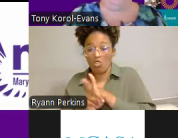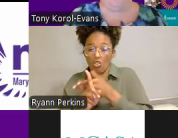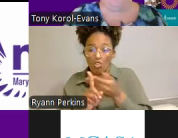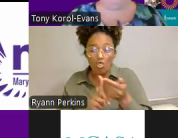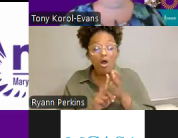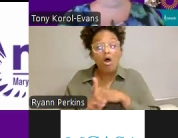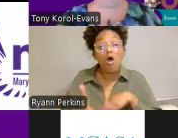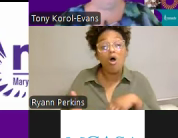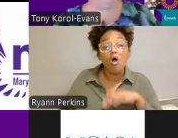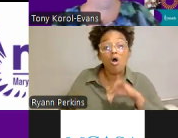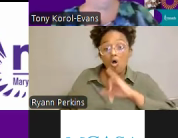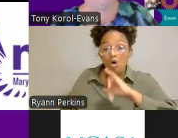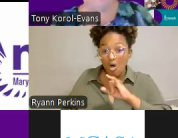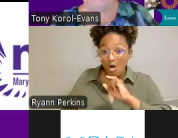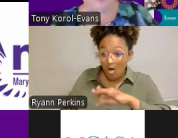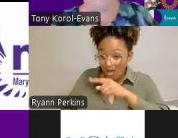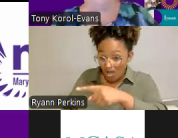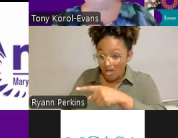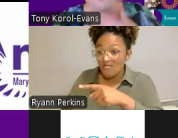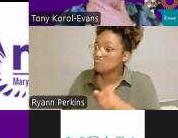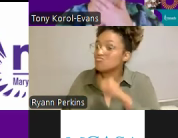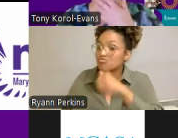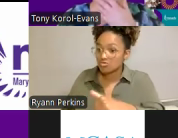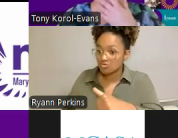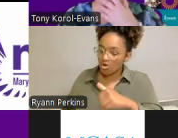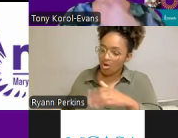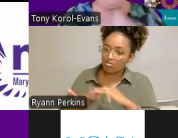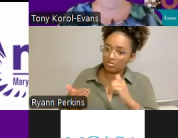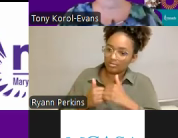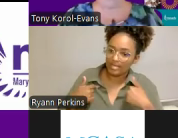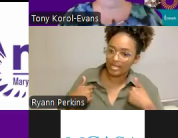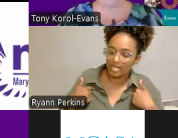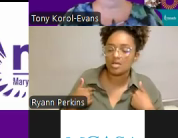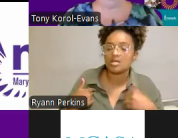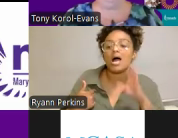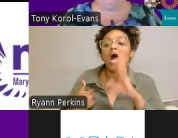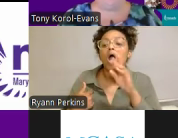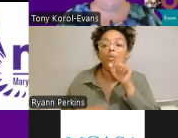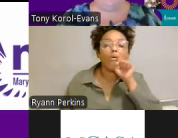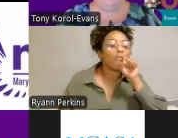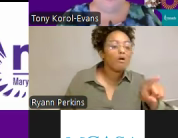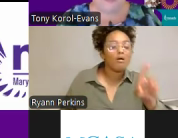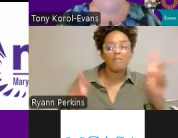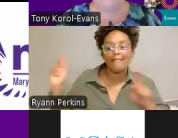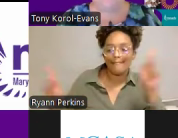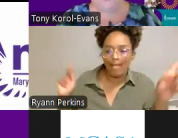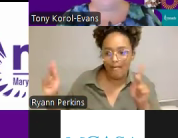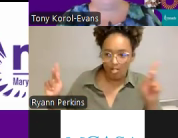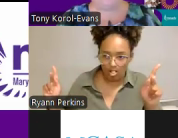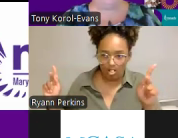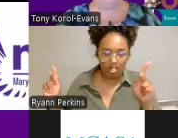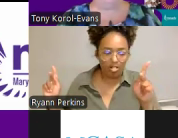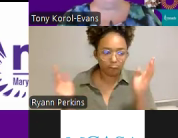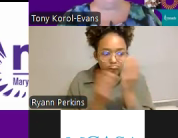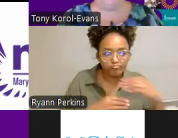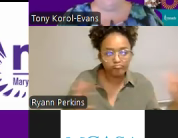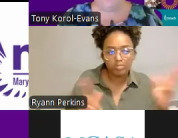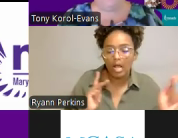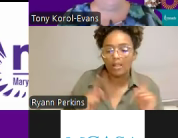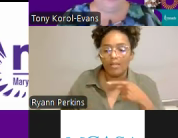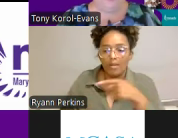who slept with women, you're a man who sleeps with men, right? So there's a lot of things.